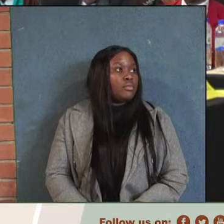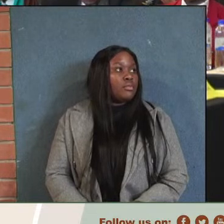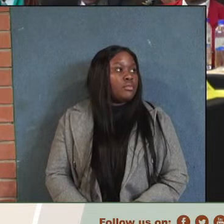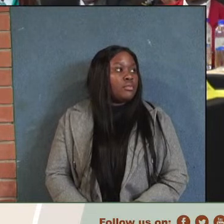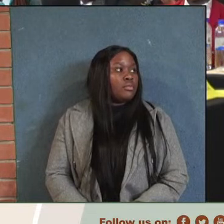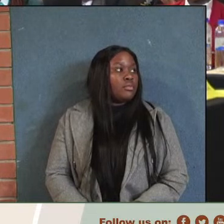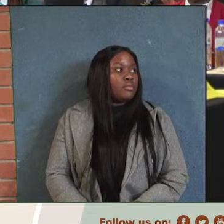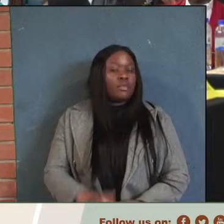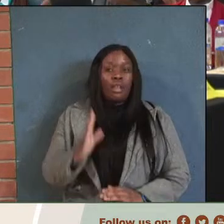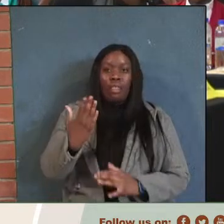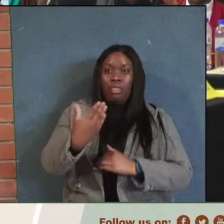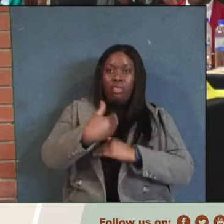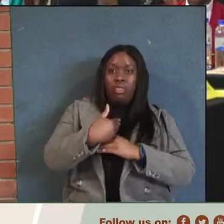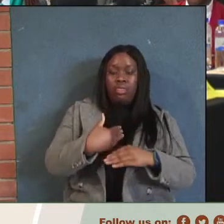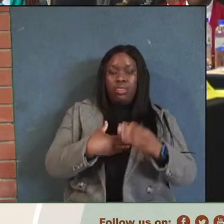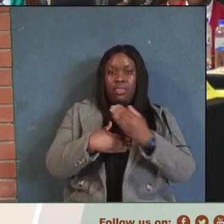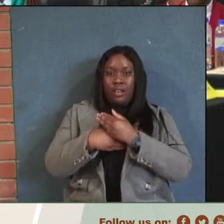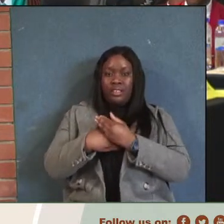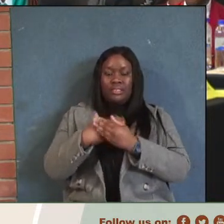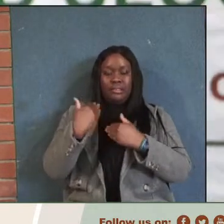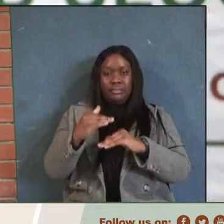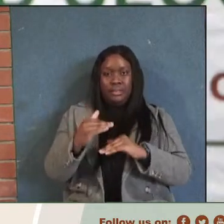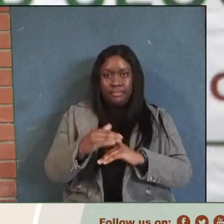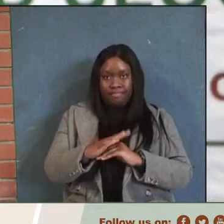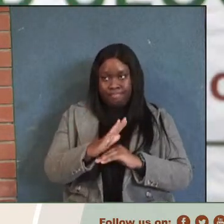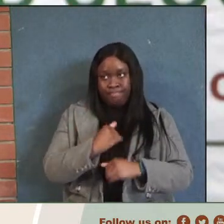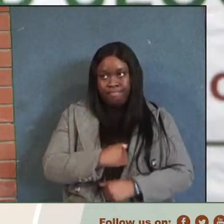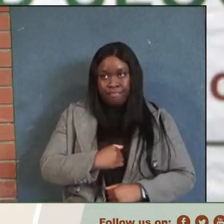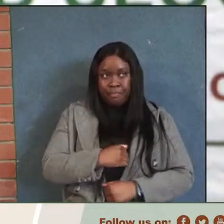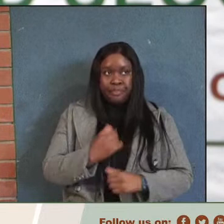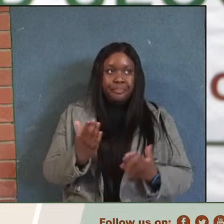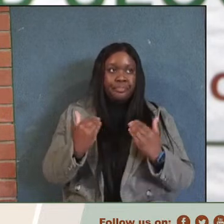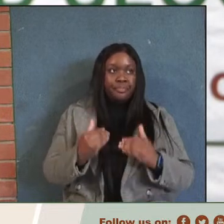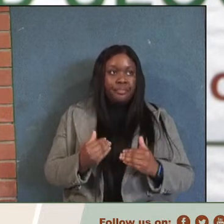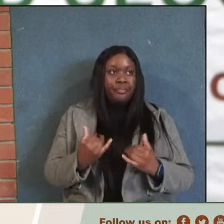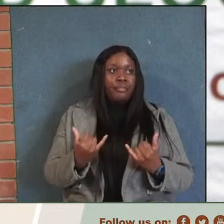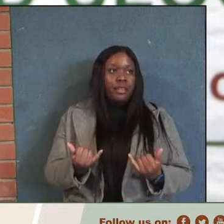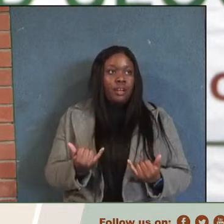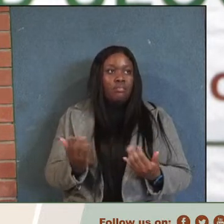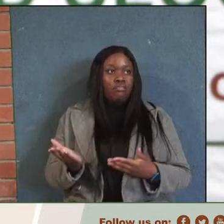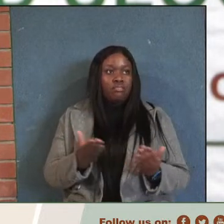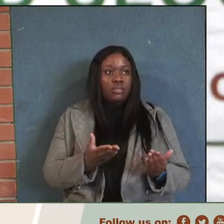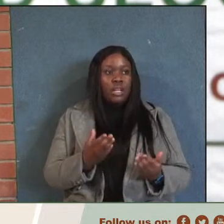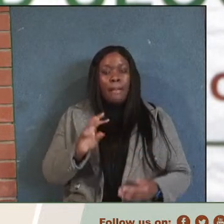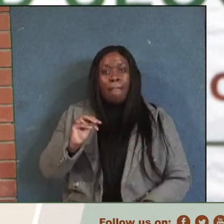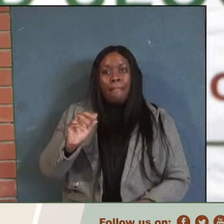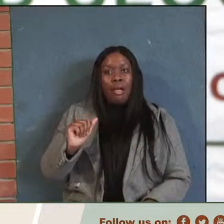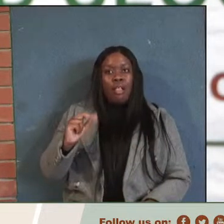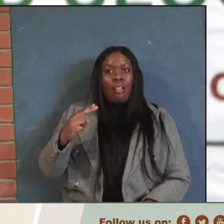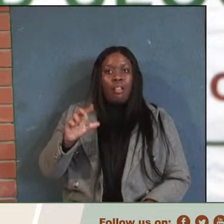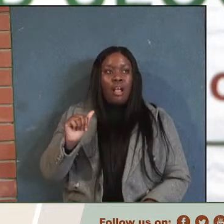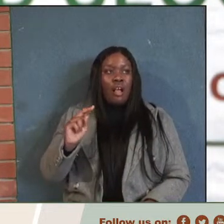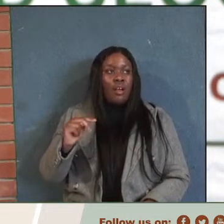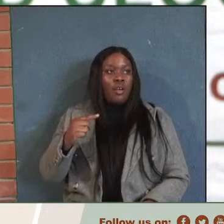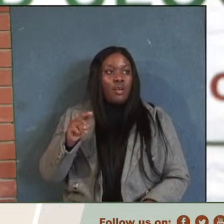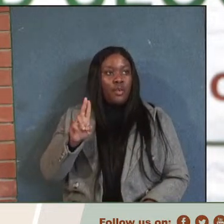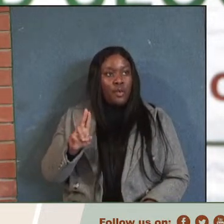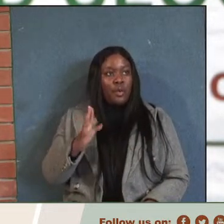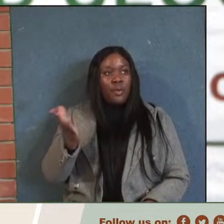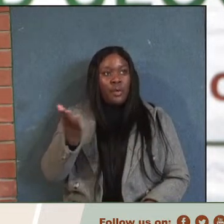Interruptions are limited, so apologies. I now call on Honorable Matlang. Thank